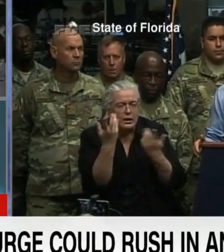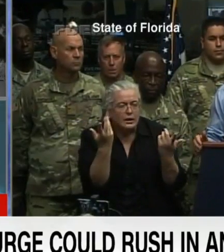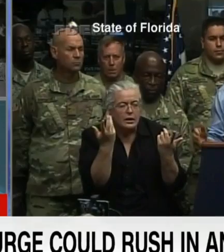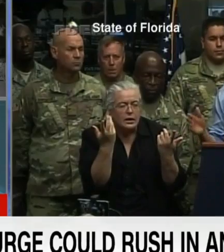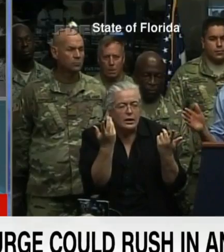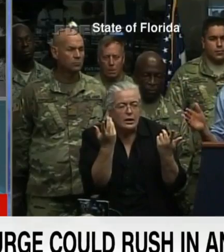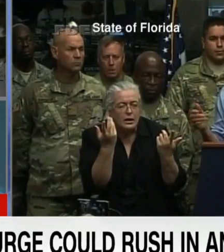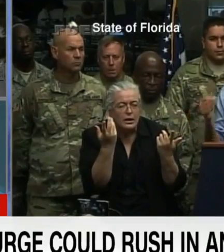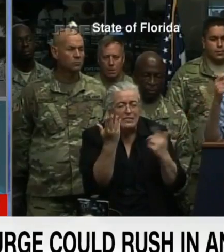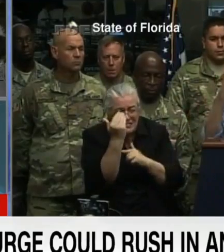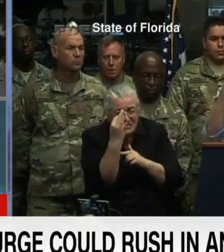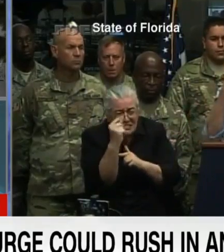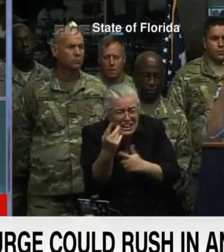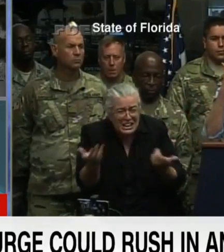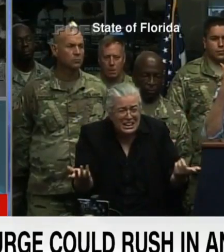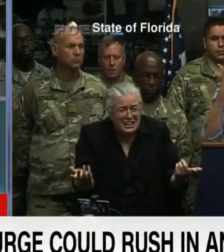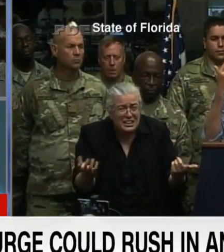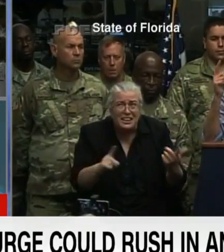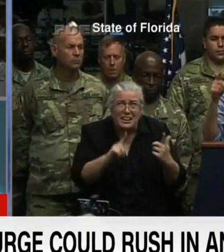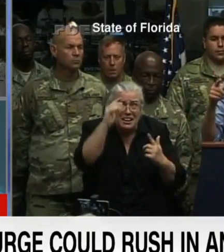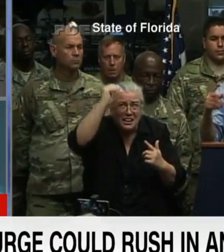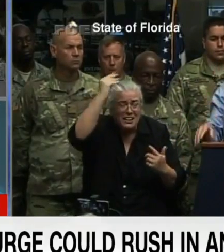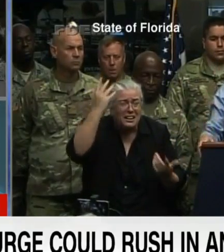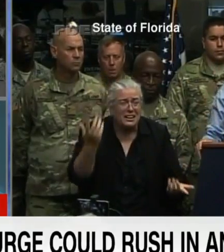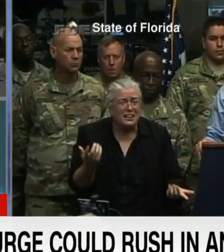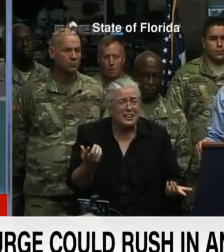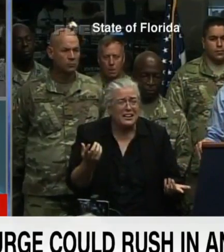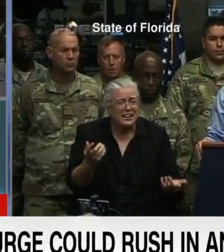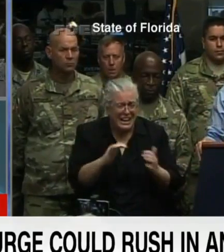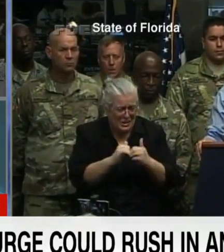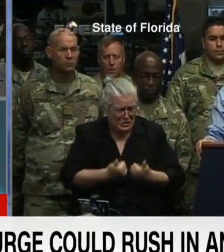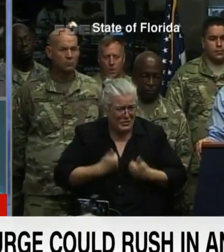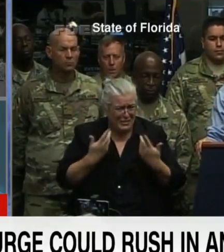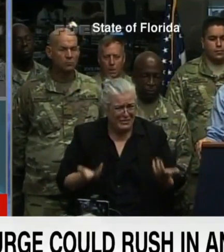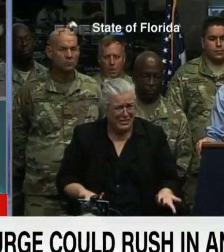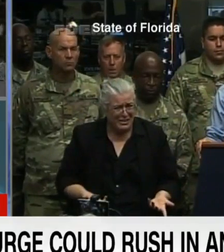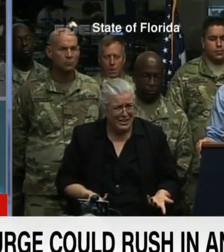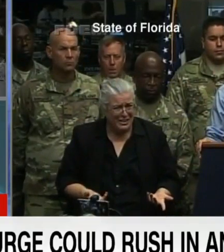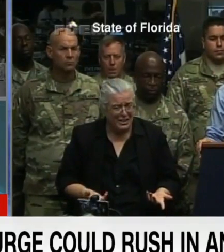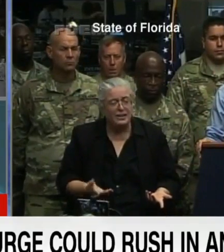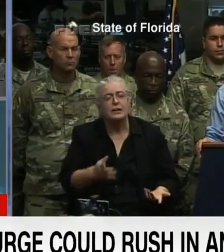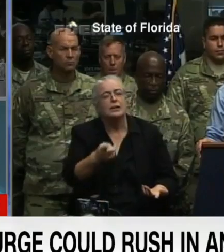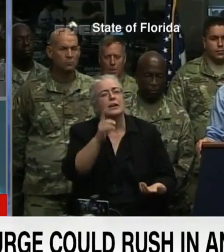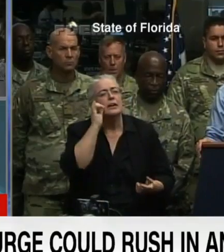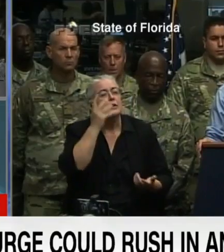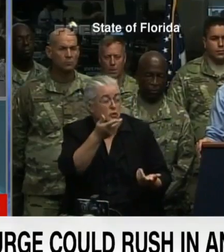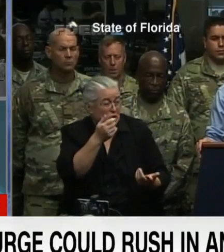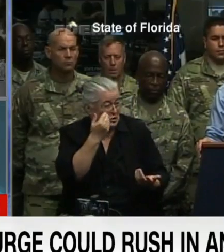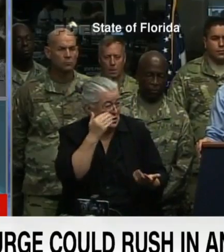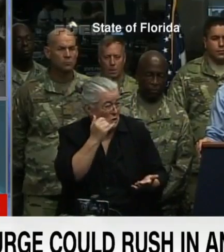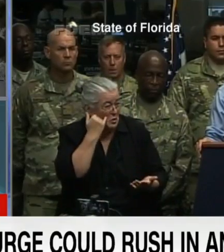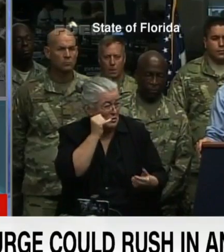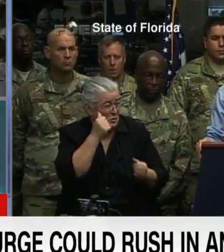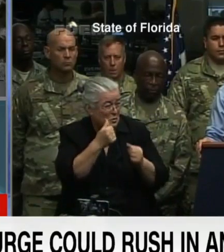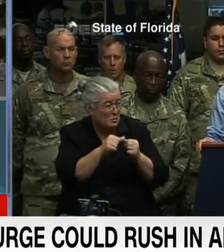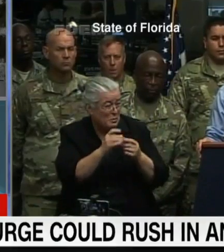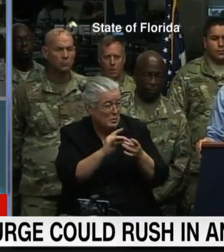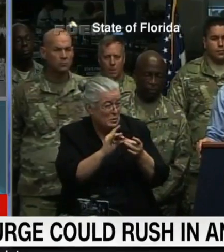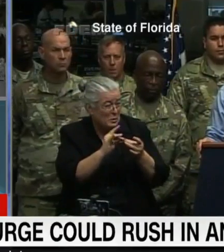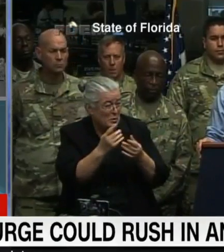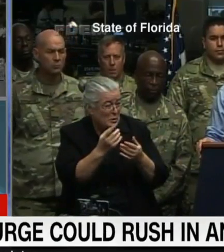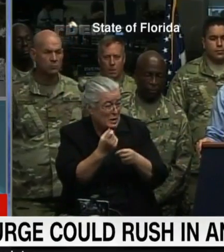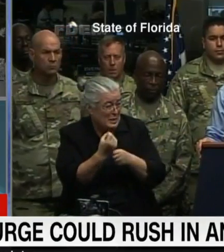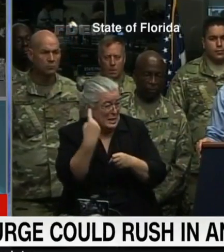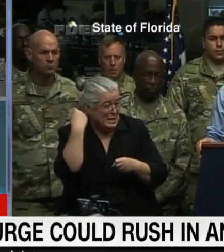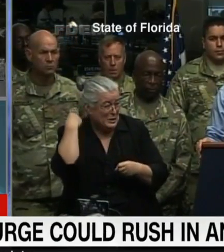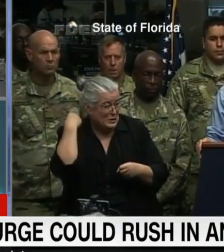I mean, and last, I don't know if I remember this story last year, but this lady just south of here,